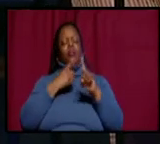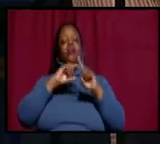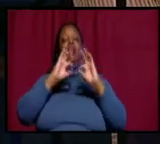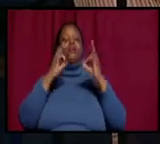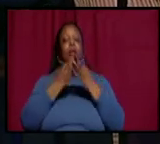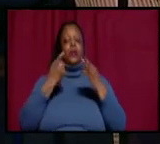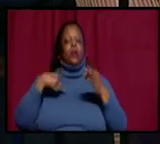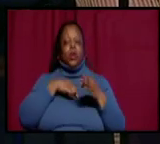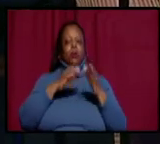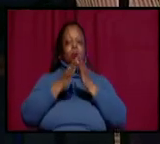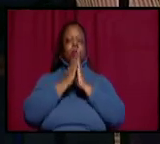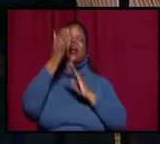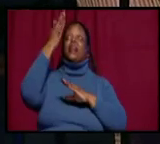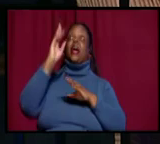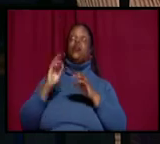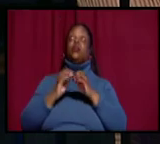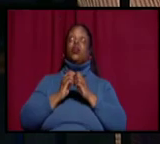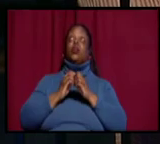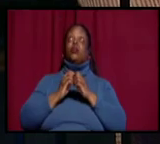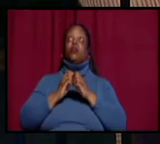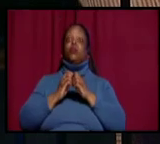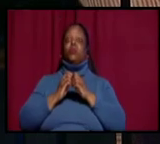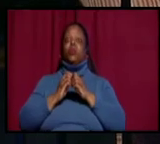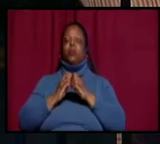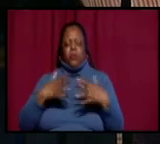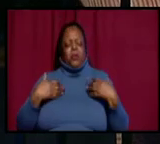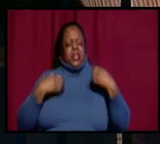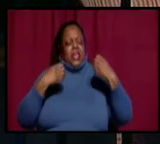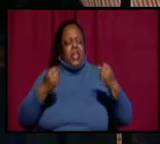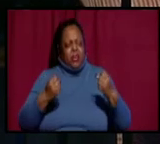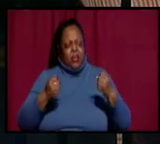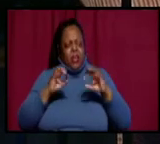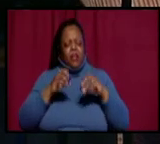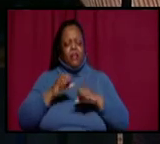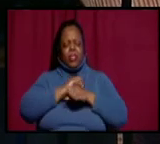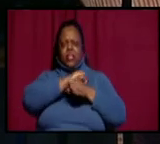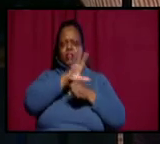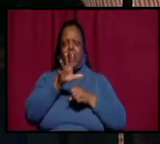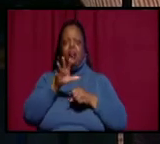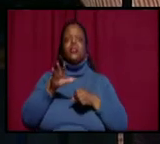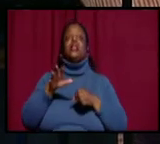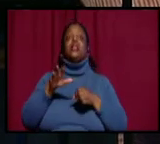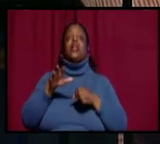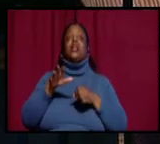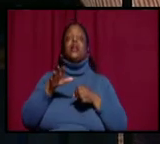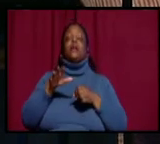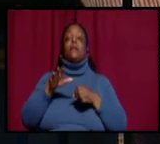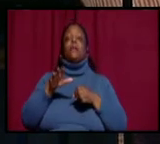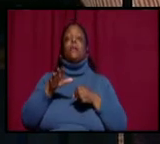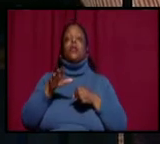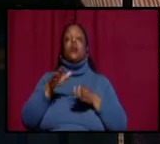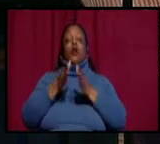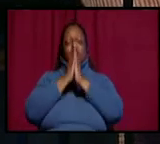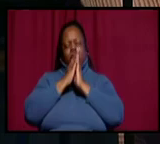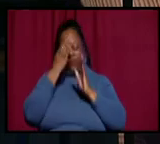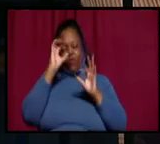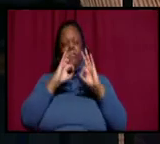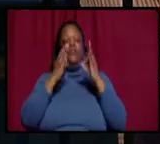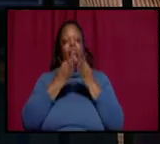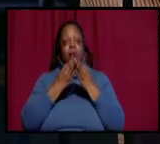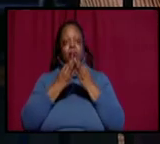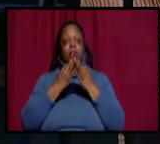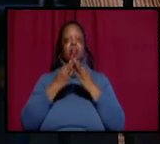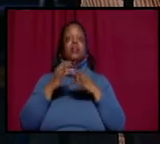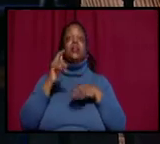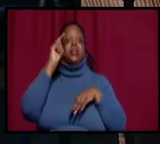requests that we would pray that God would cure this virus. We're praying for families, as Sister Cheryl has prayed, praying for children, for